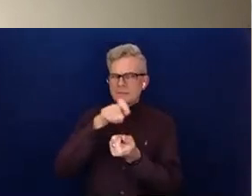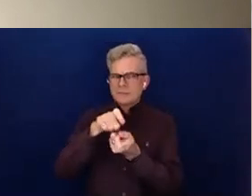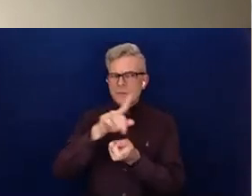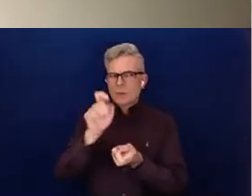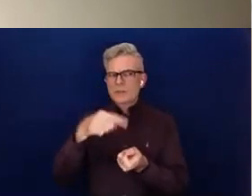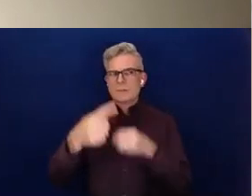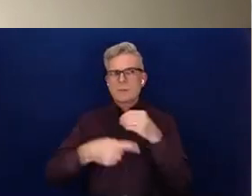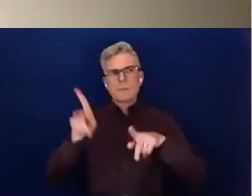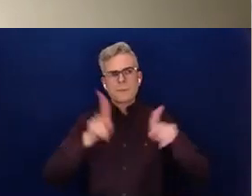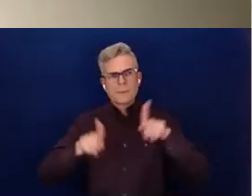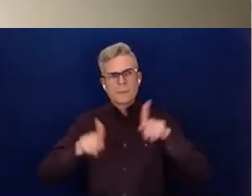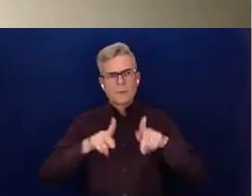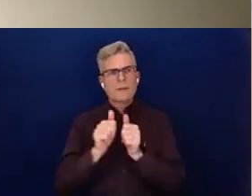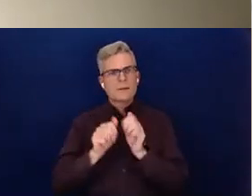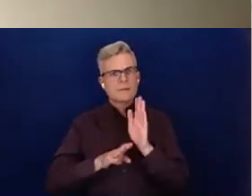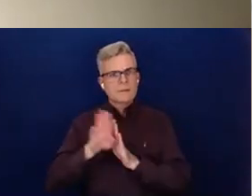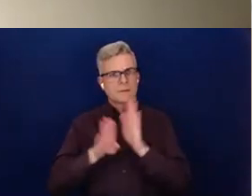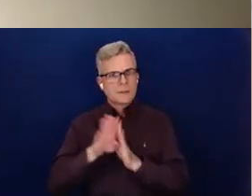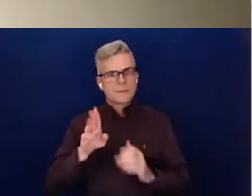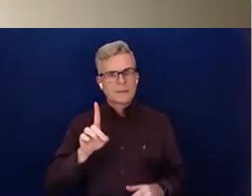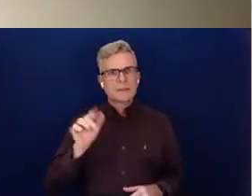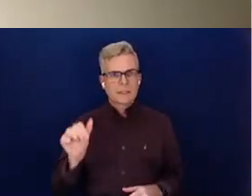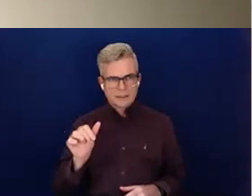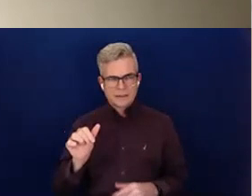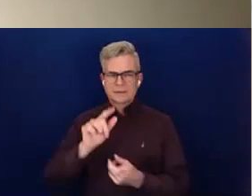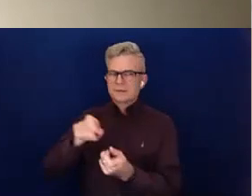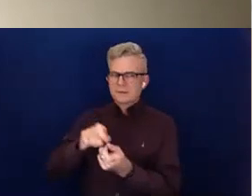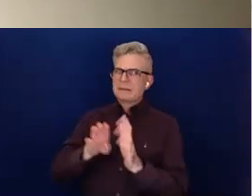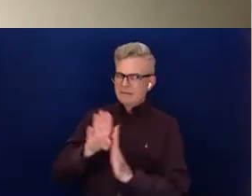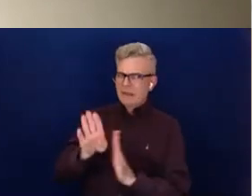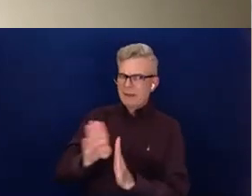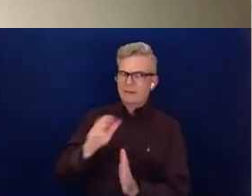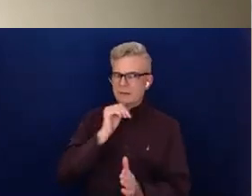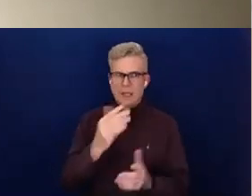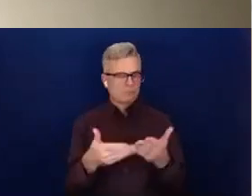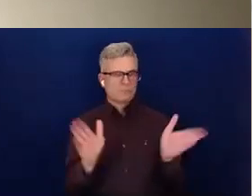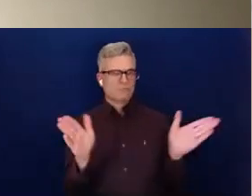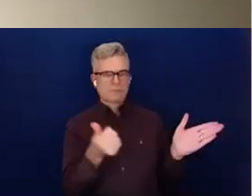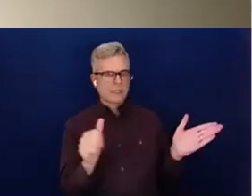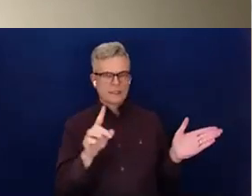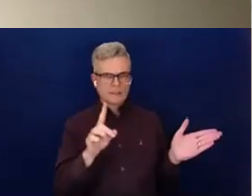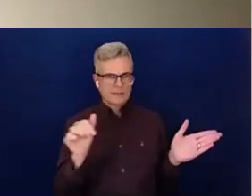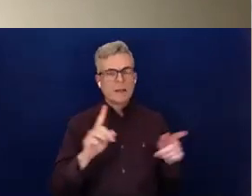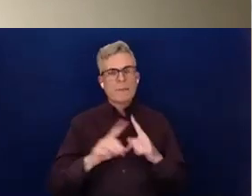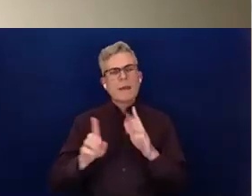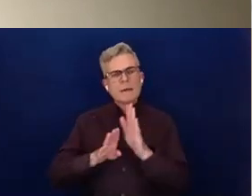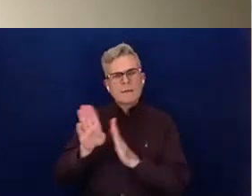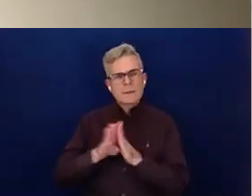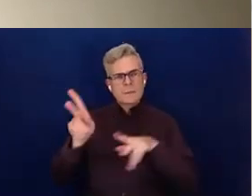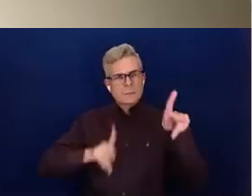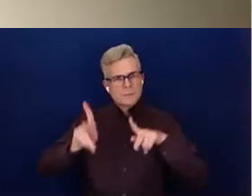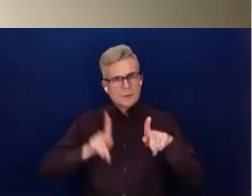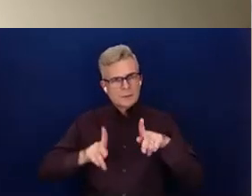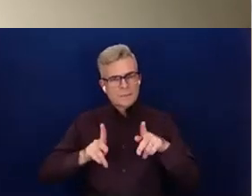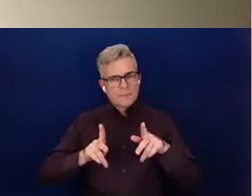disabilities, developmental disabilities, to be clear, are serving on that committee, and if any caregivers of folks with